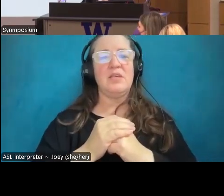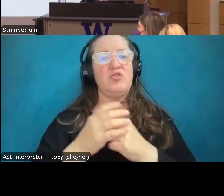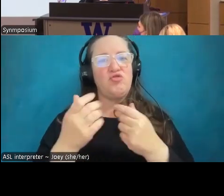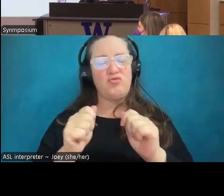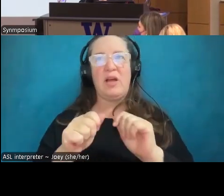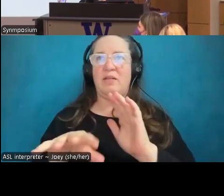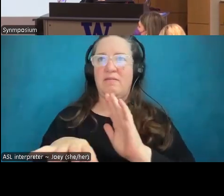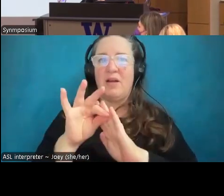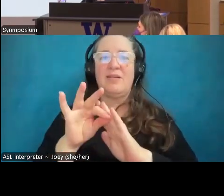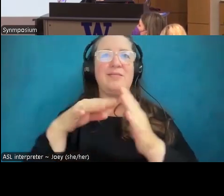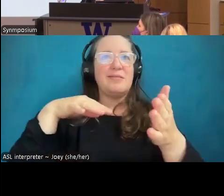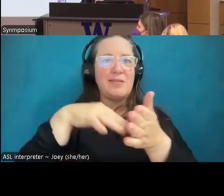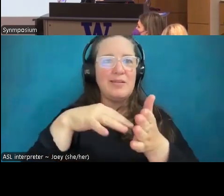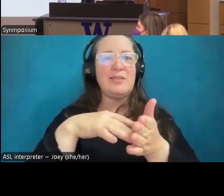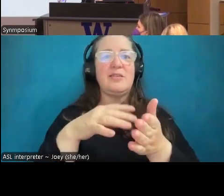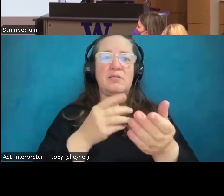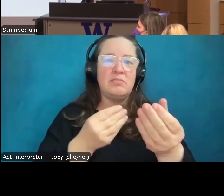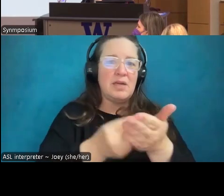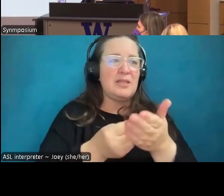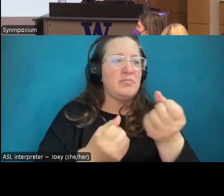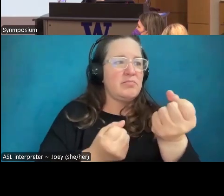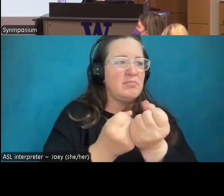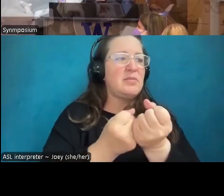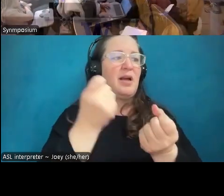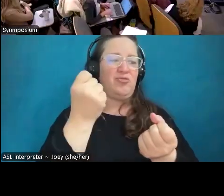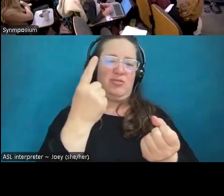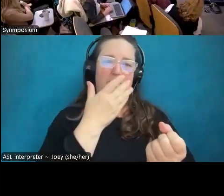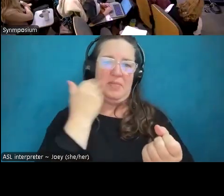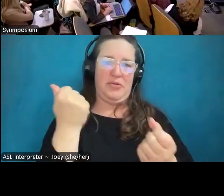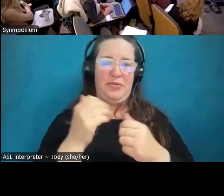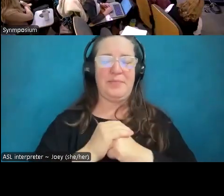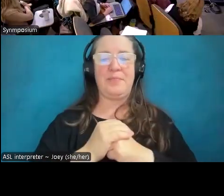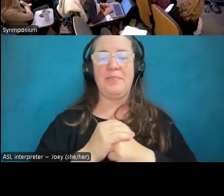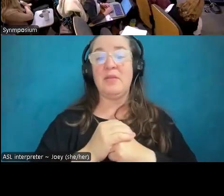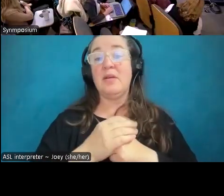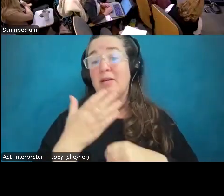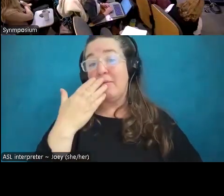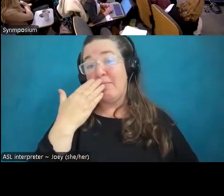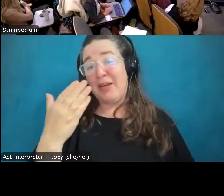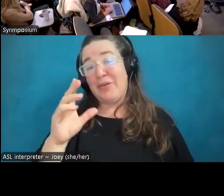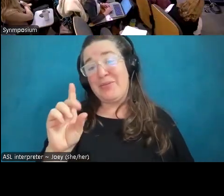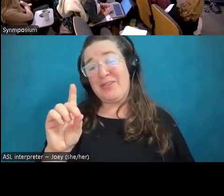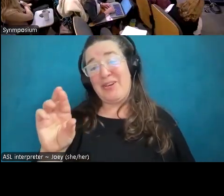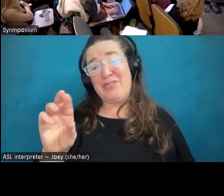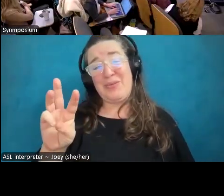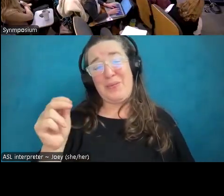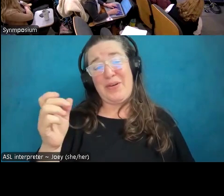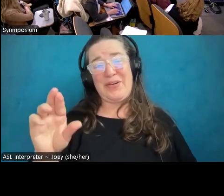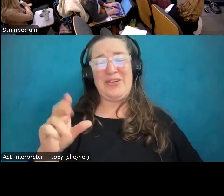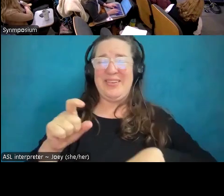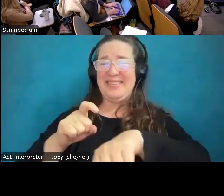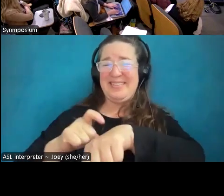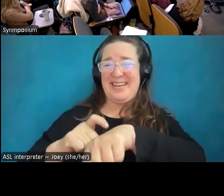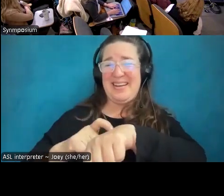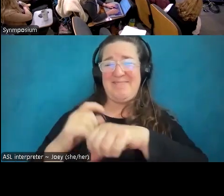better. Thank you so much, Dr. Walker. And I think in the interest of time, we will have